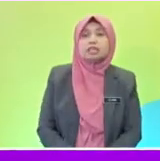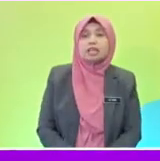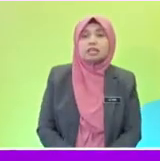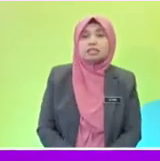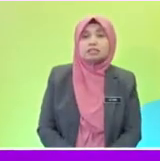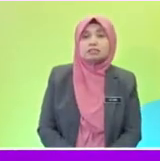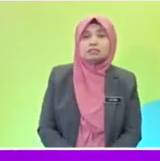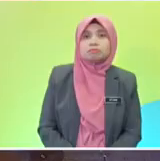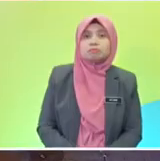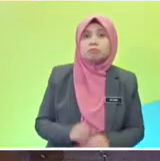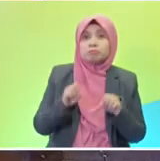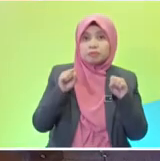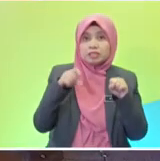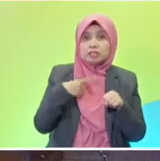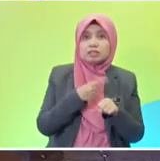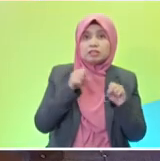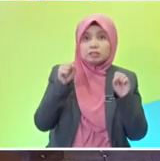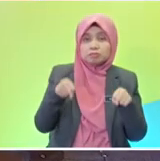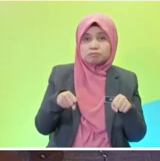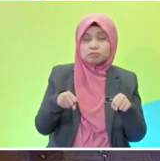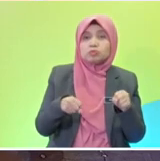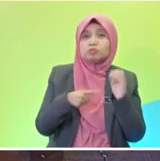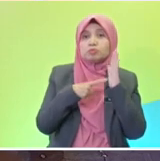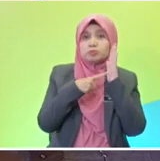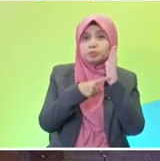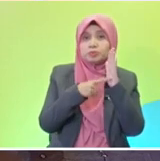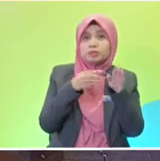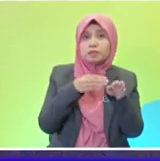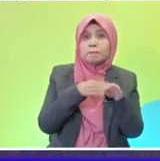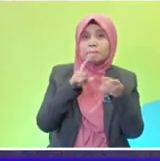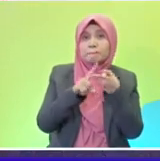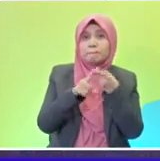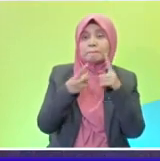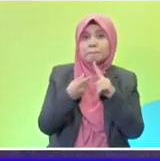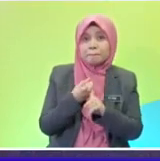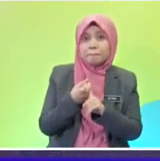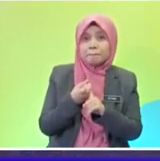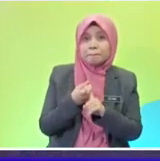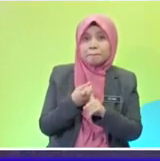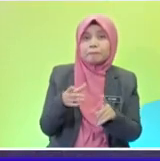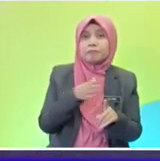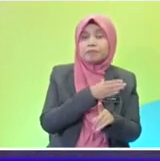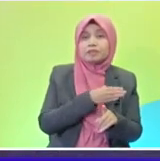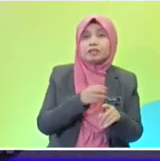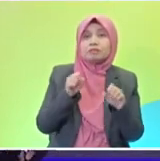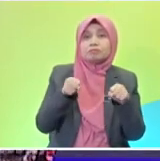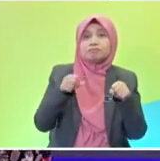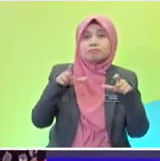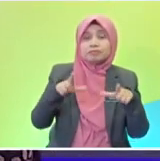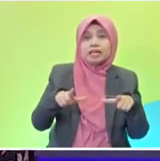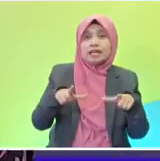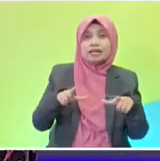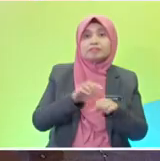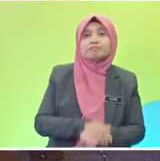add leaves? Yes, you can also add some leaves here at the stem. At the stem. Mm. All